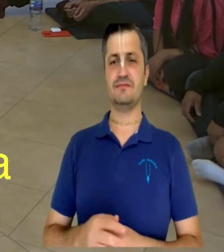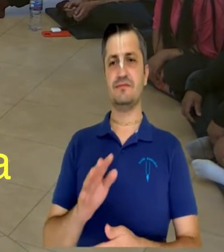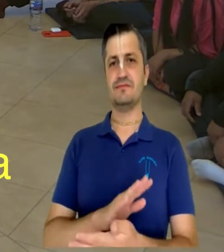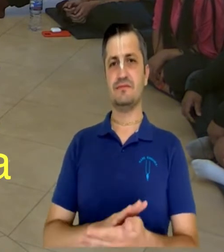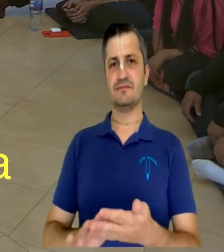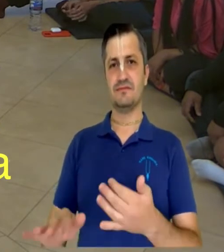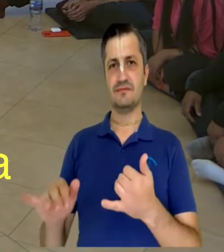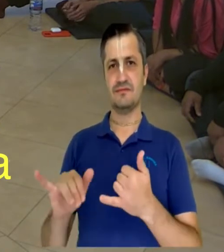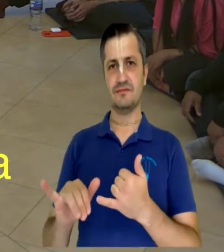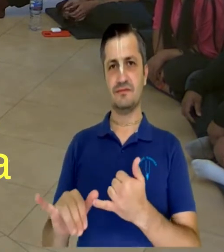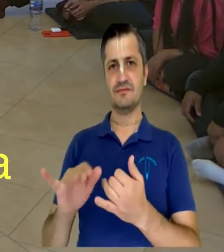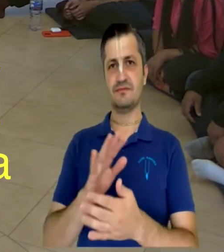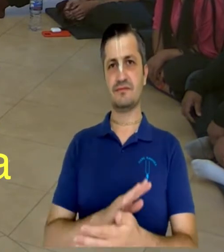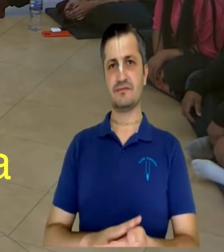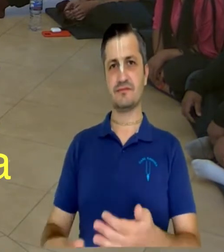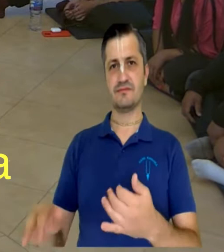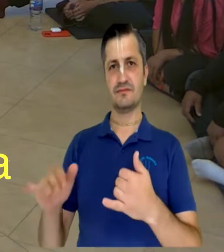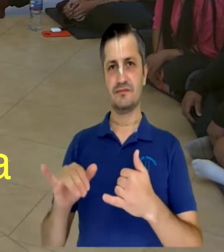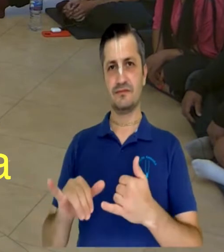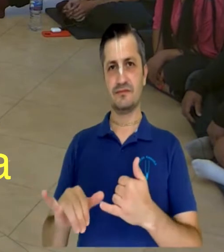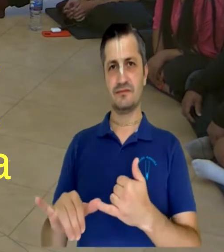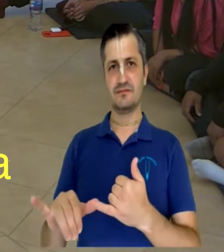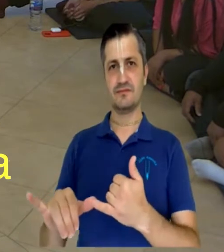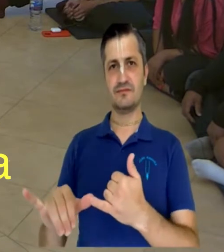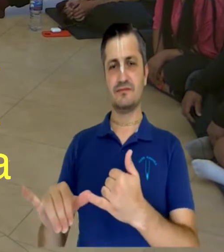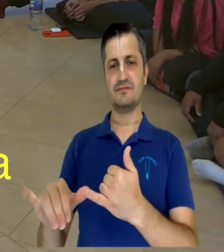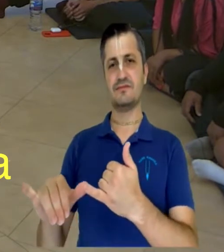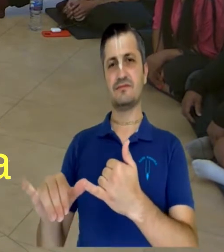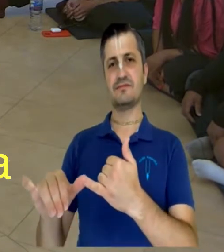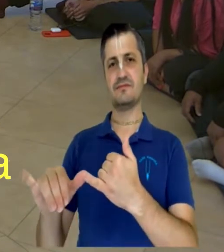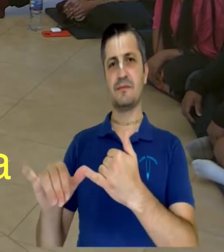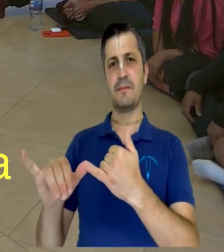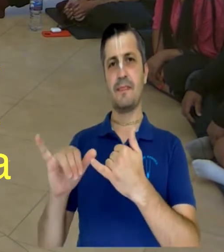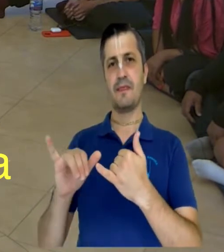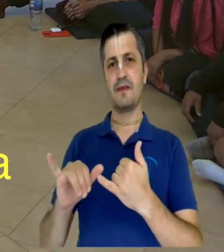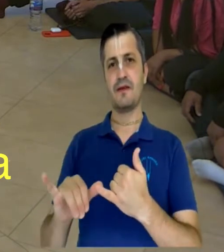Hare Krishna, Hare Krishna,